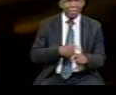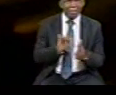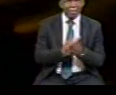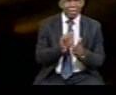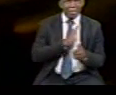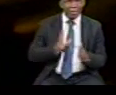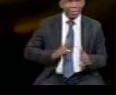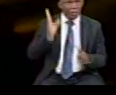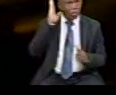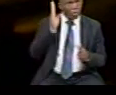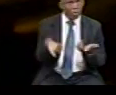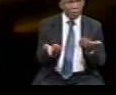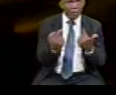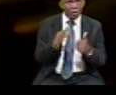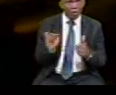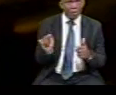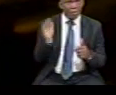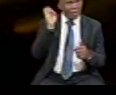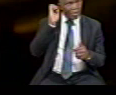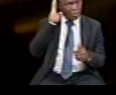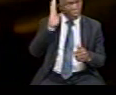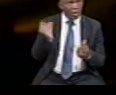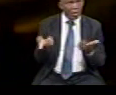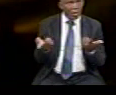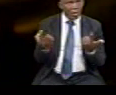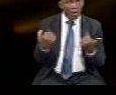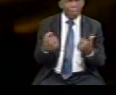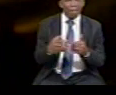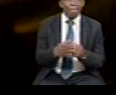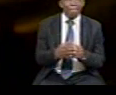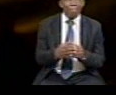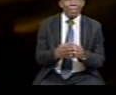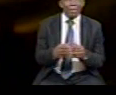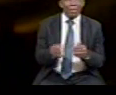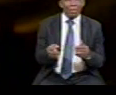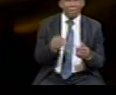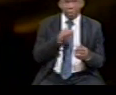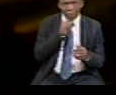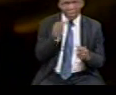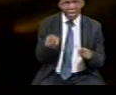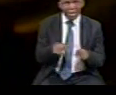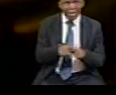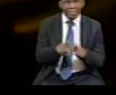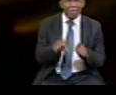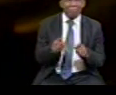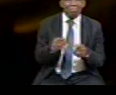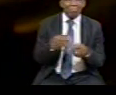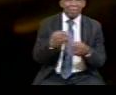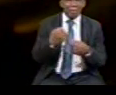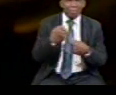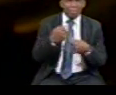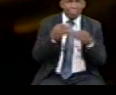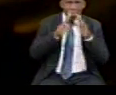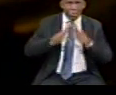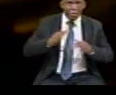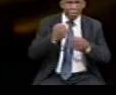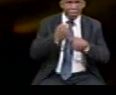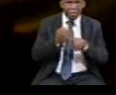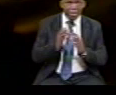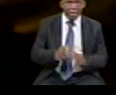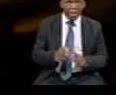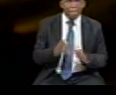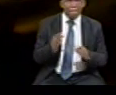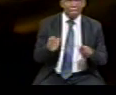as a babe, and he's not coming as a reconciler. Rather, he's coming as a judge and equally